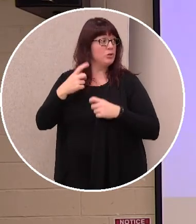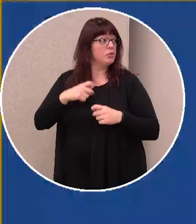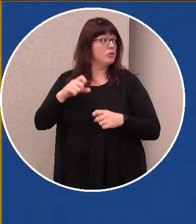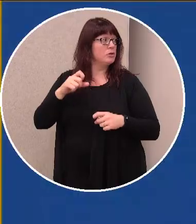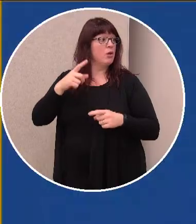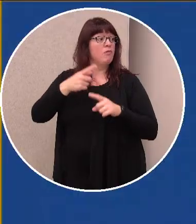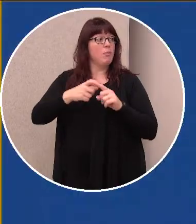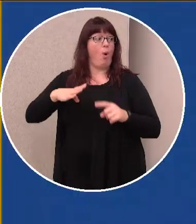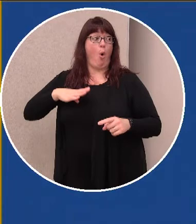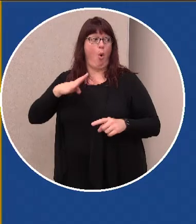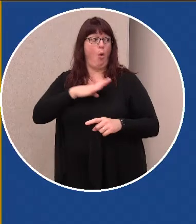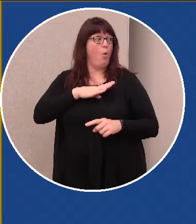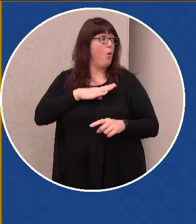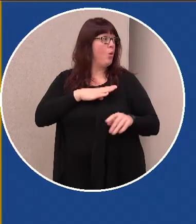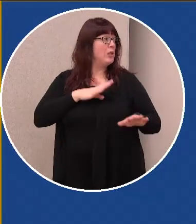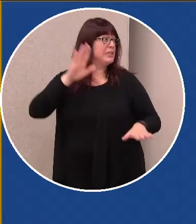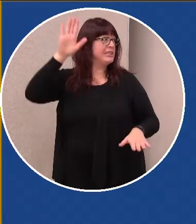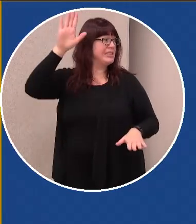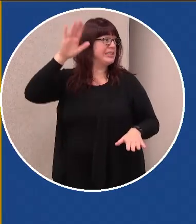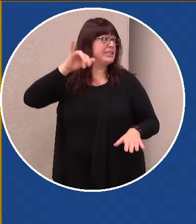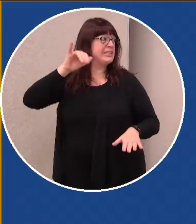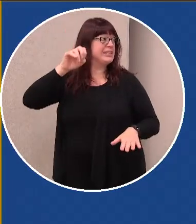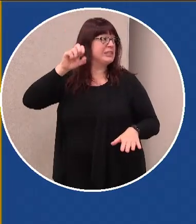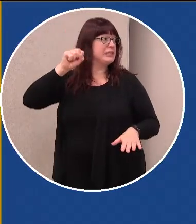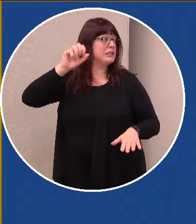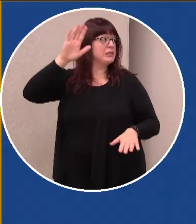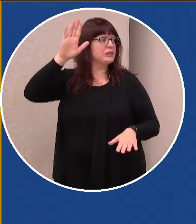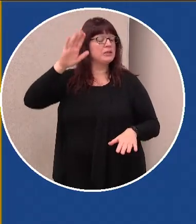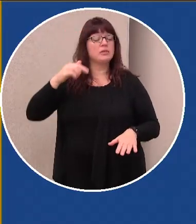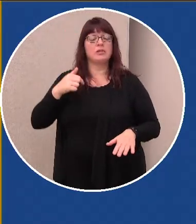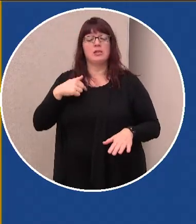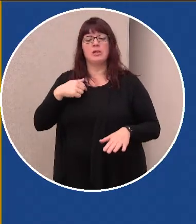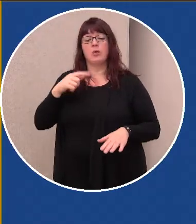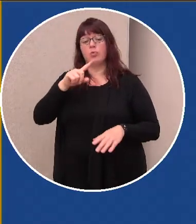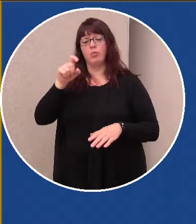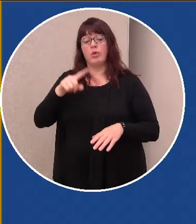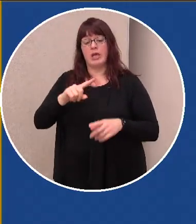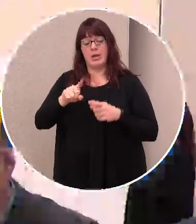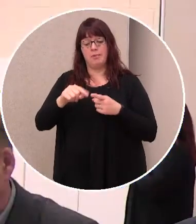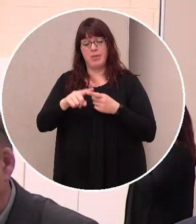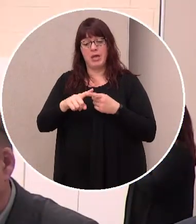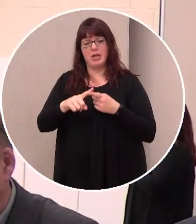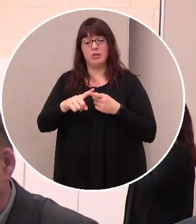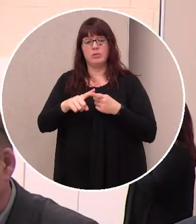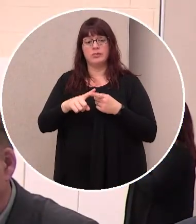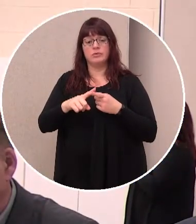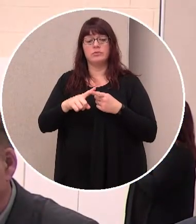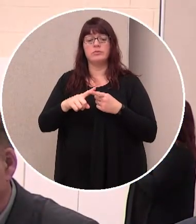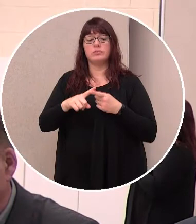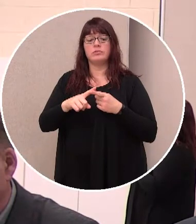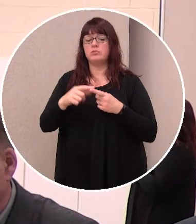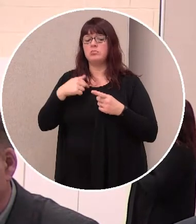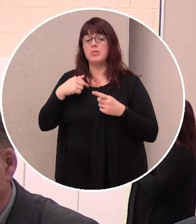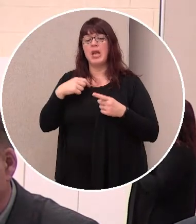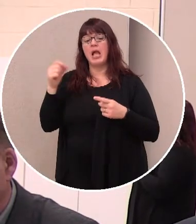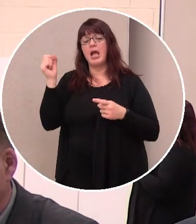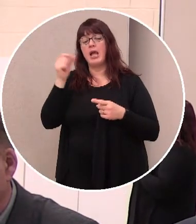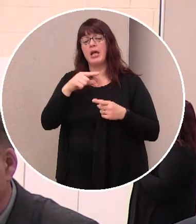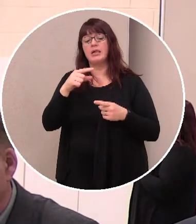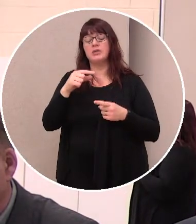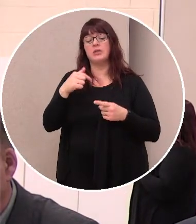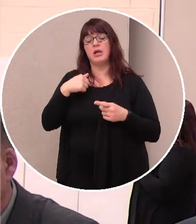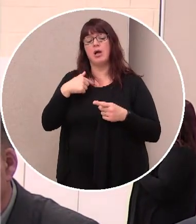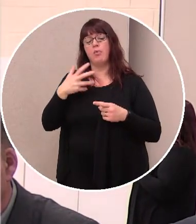Peter. Yes, Chair, I have a couple of questions, actually, regarding the process these decisions were made. And one question I have, just for point